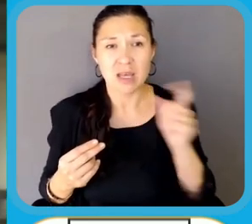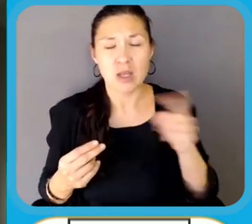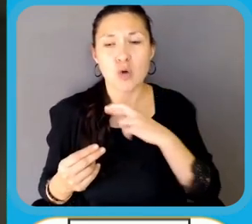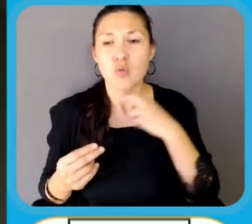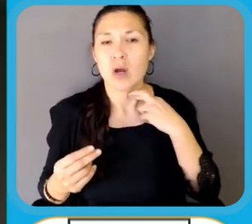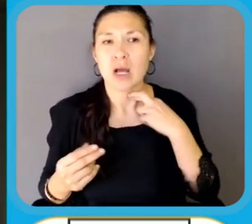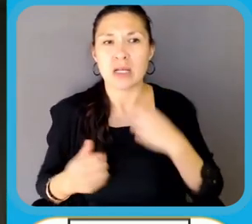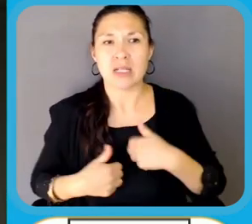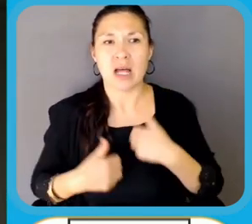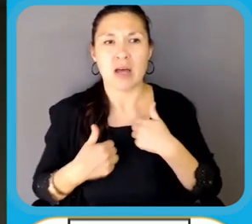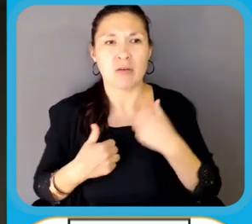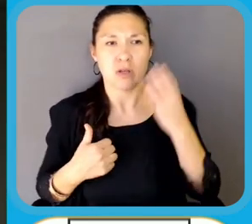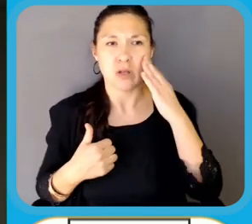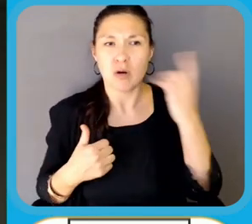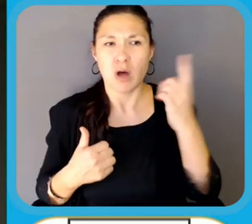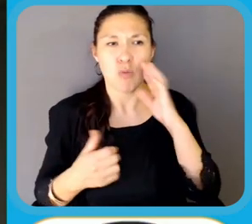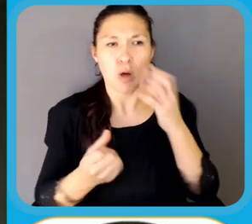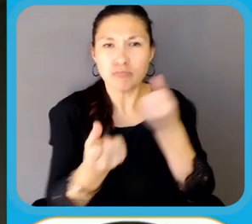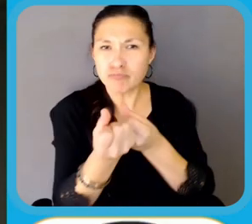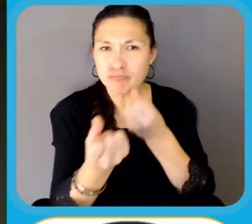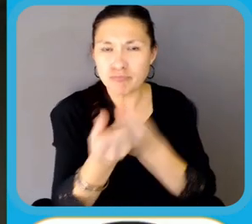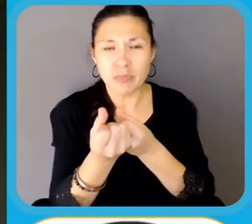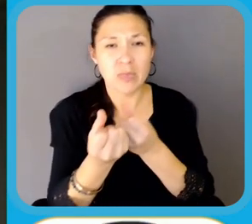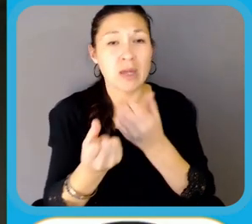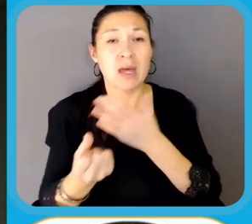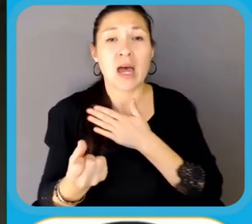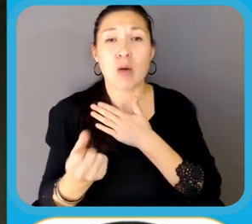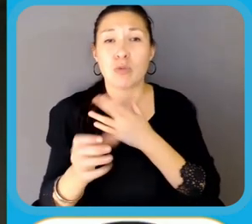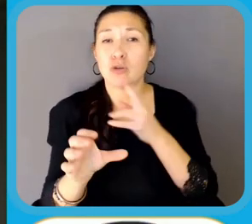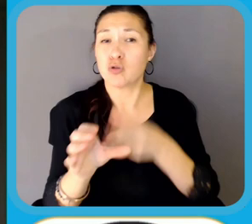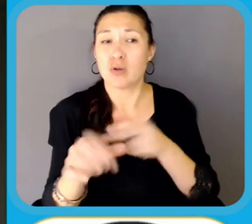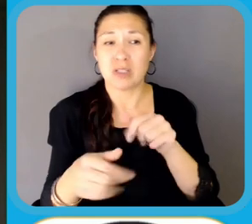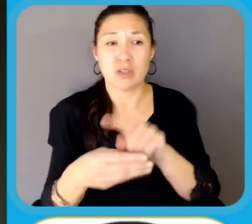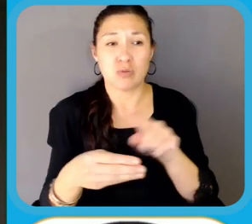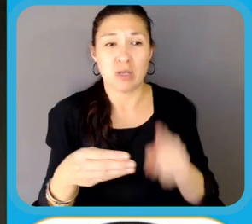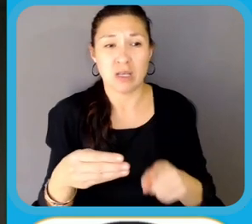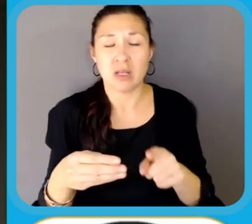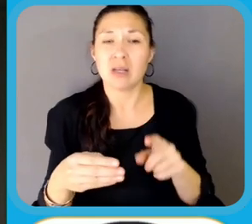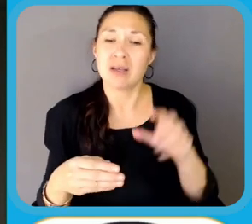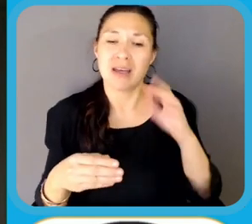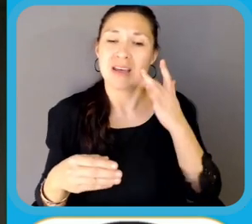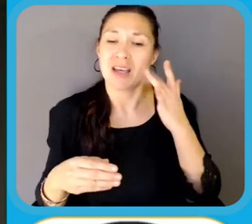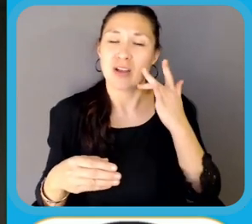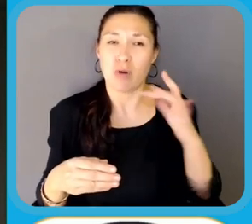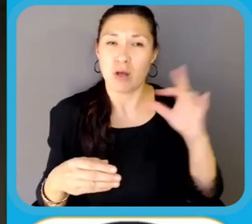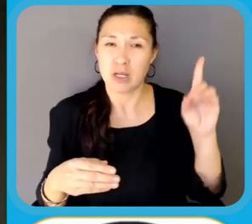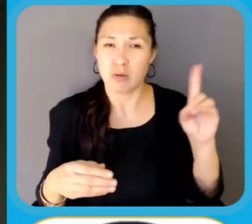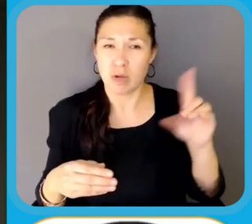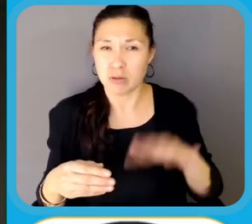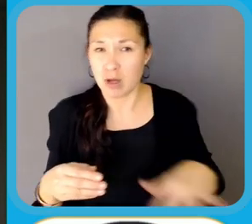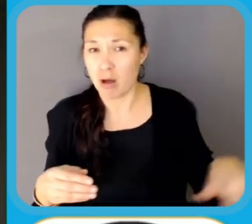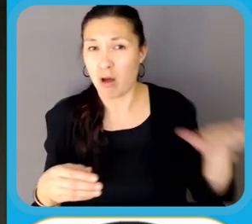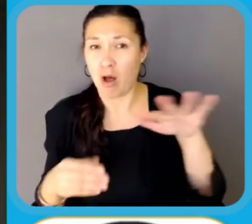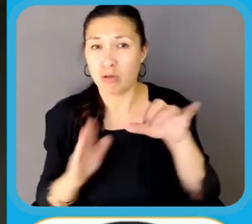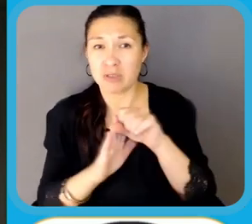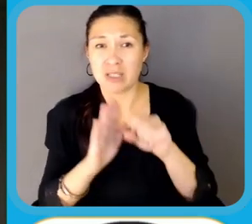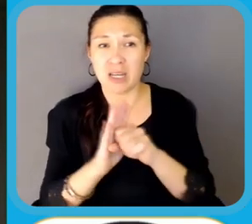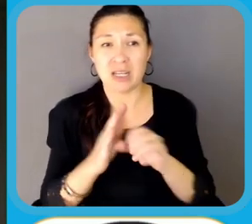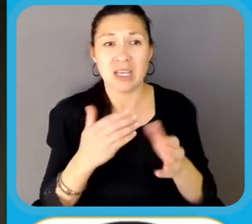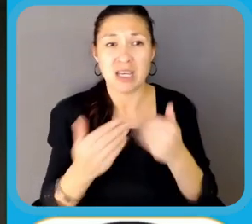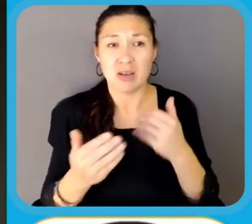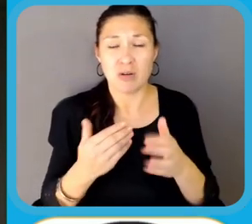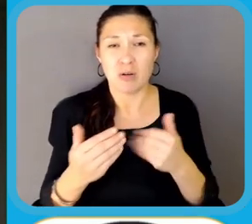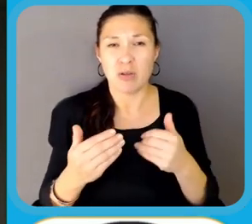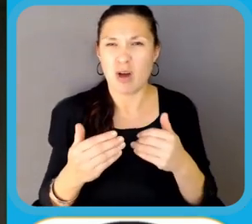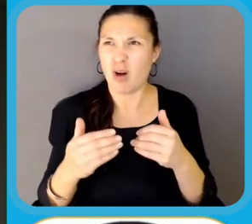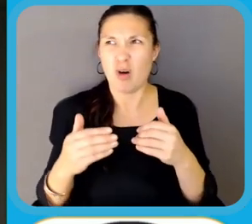always stand with you. It is so good to join you this weekend and California Democrats across our state. Even though we gather virtually, it's always